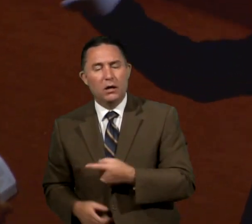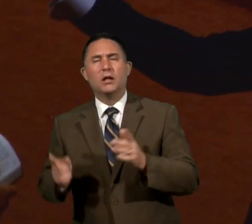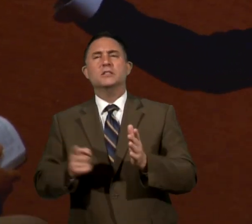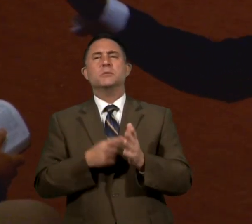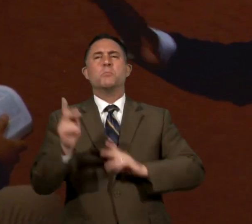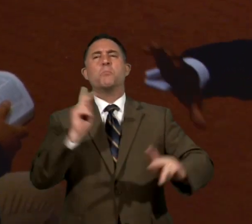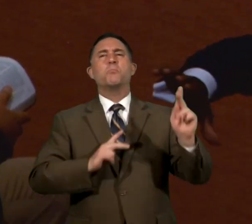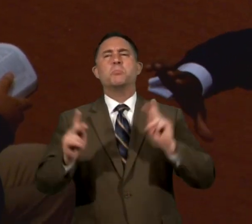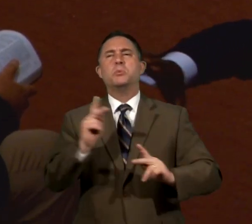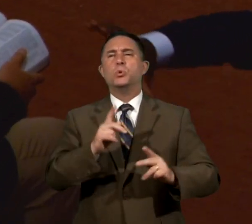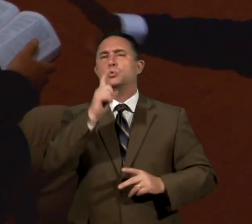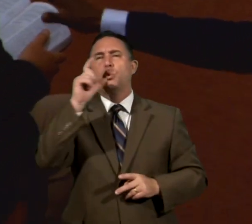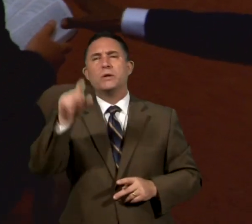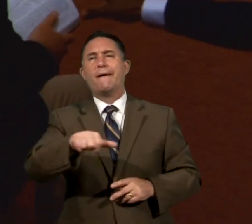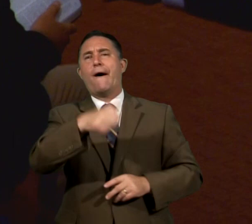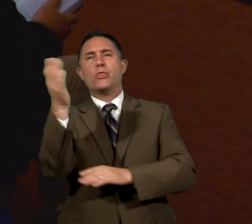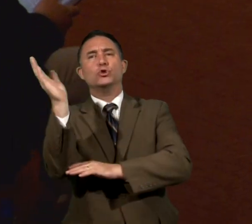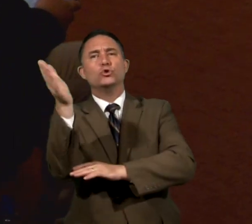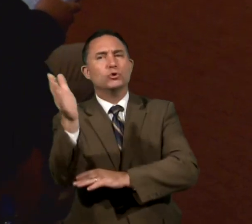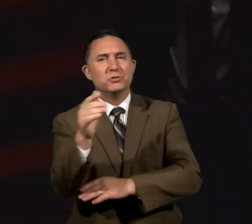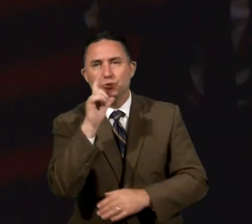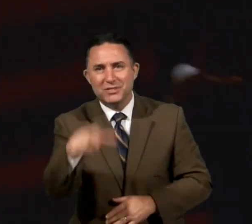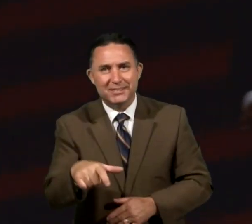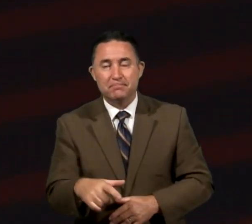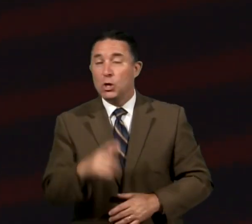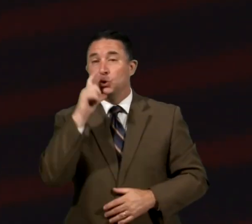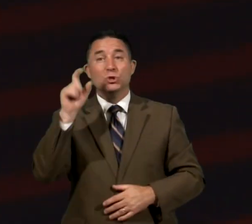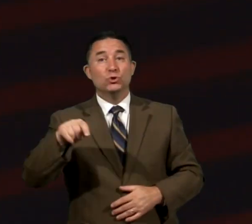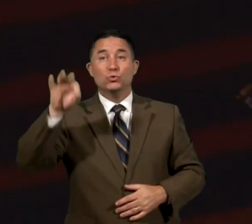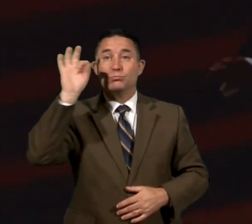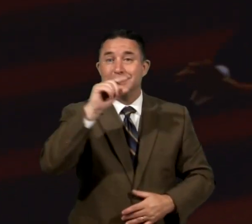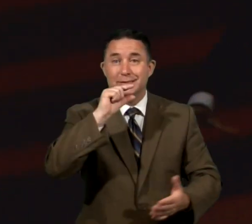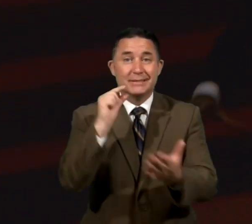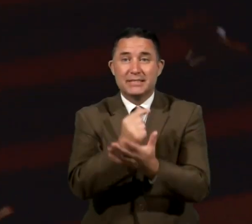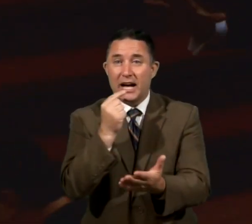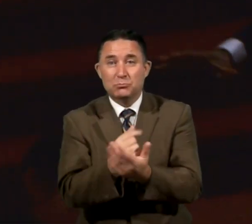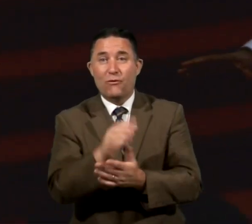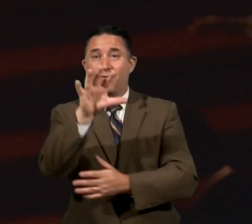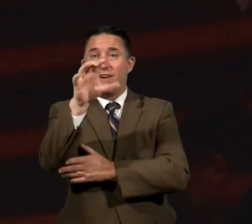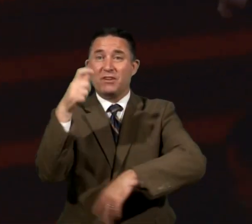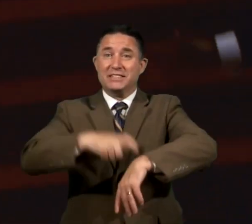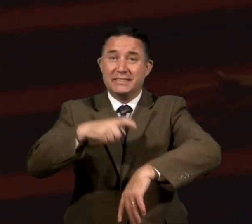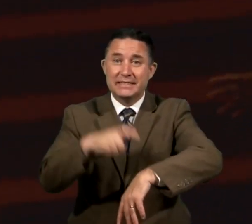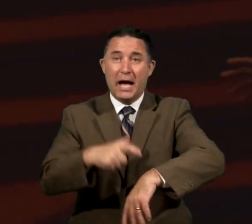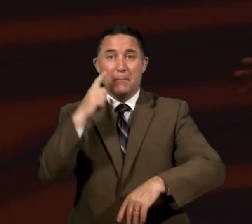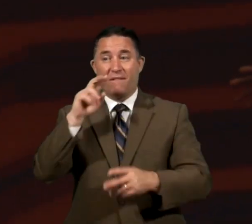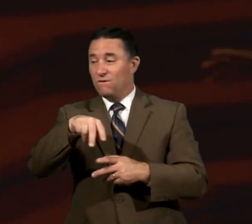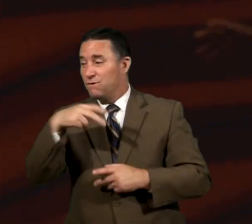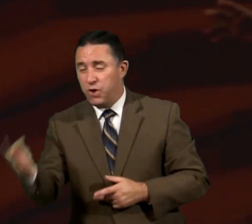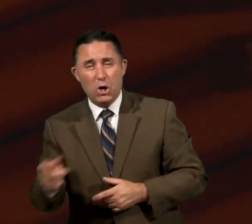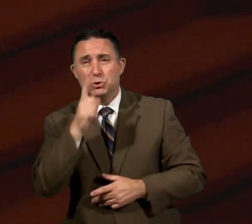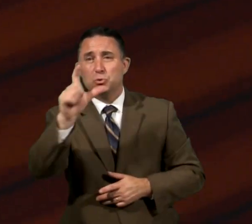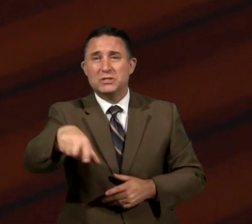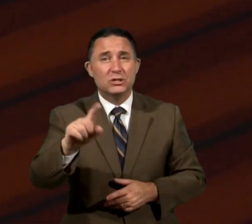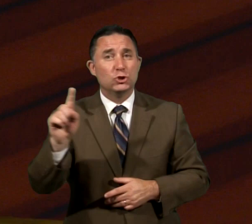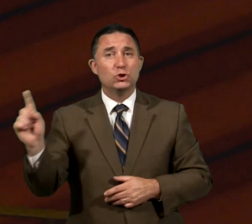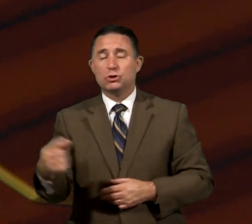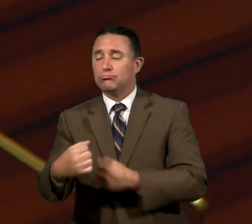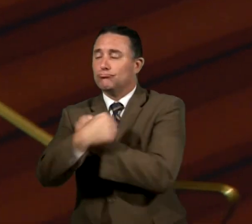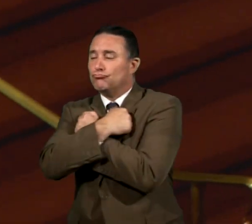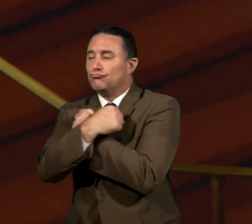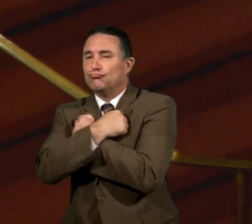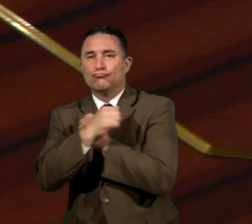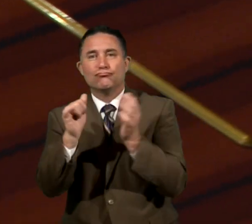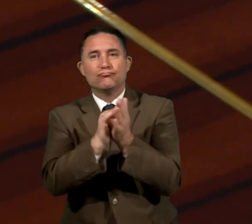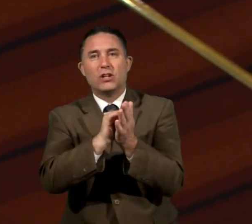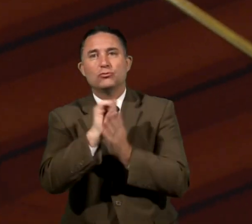Sometimes people don't need another sermon. They don't need you to preach the gospel to them 500 times because they failed. They just need an embrace.